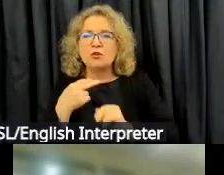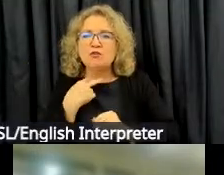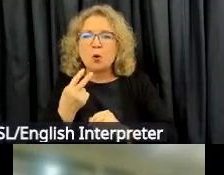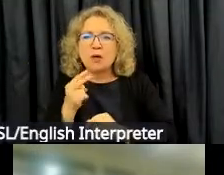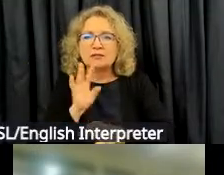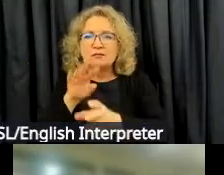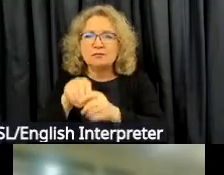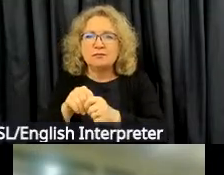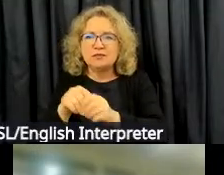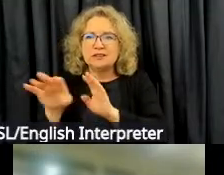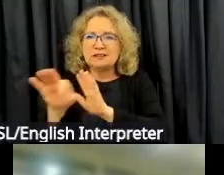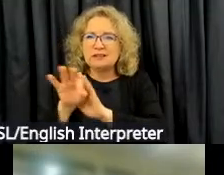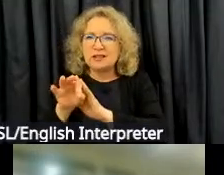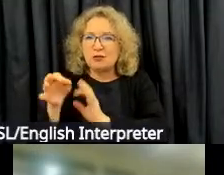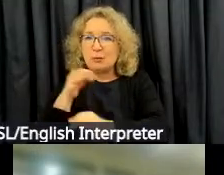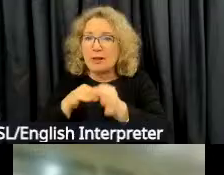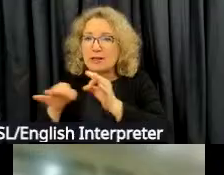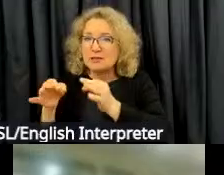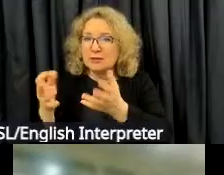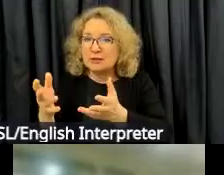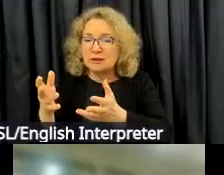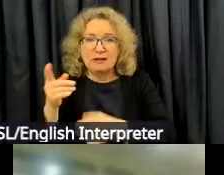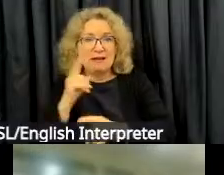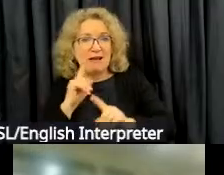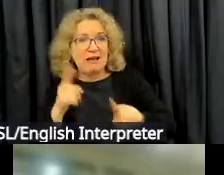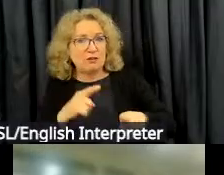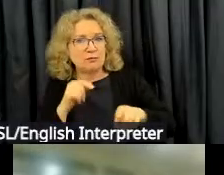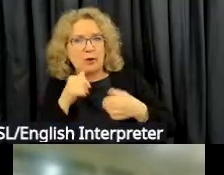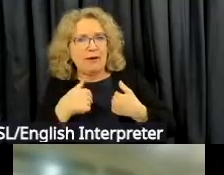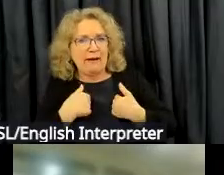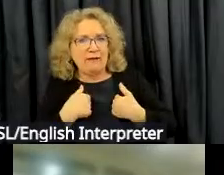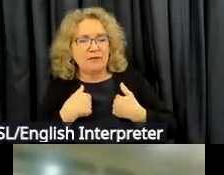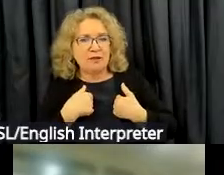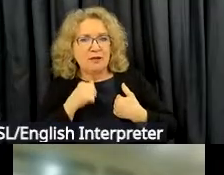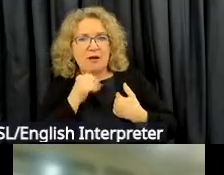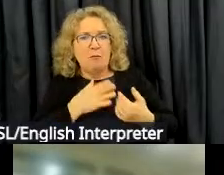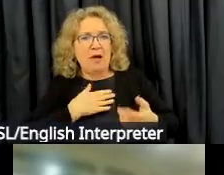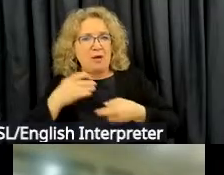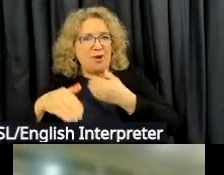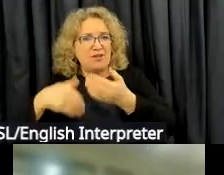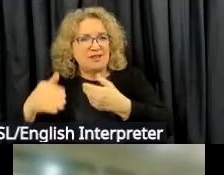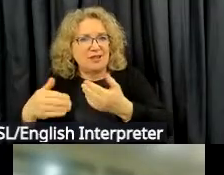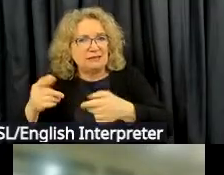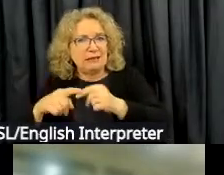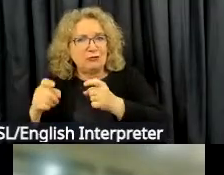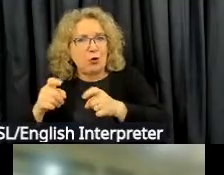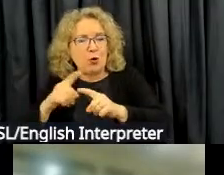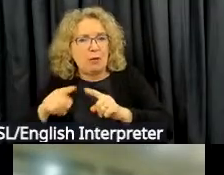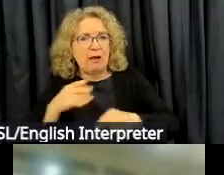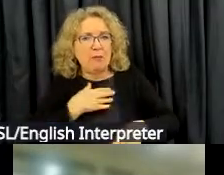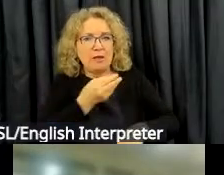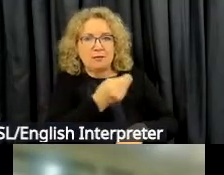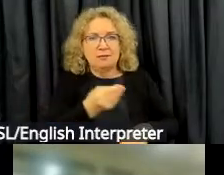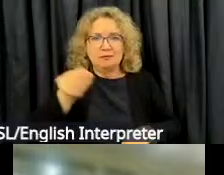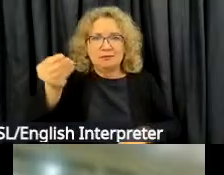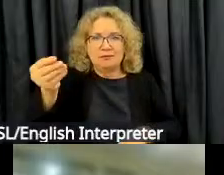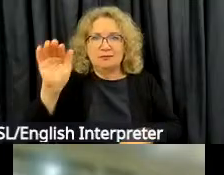And so I don't have an answer to that. It's not my process to control, but happy to carry that back.